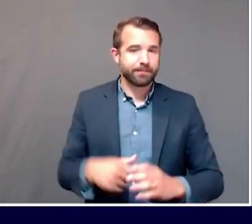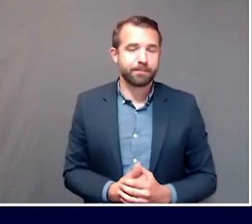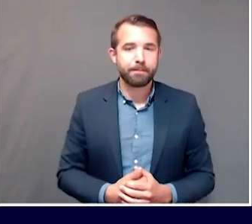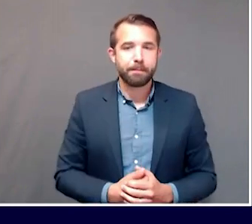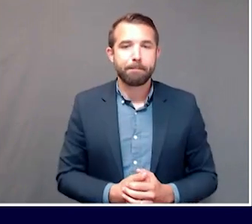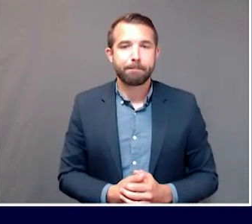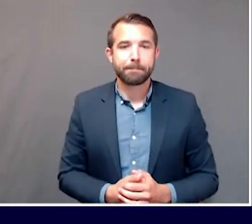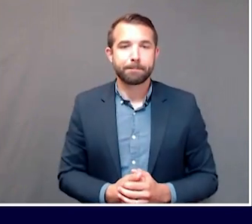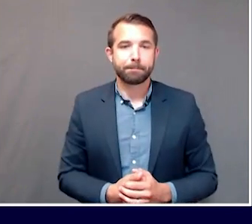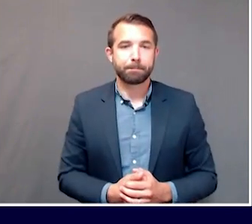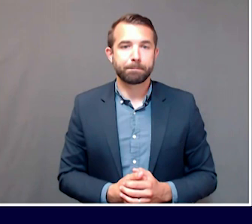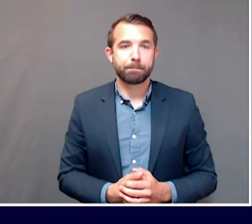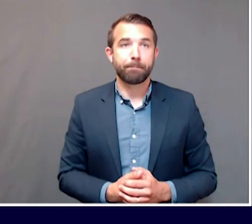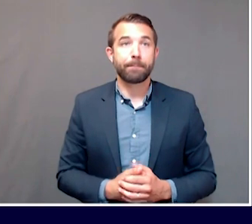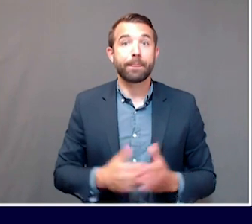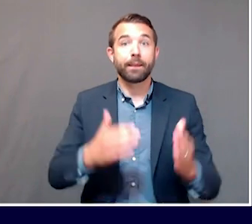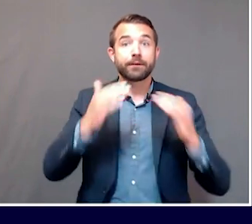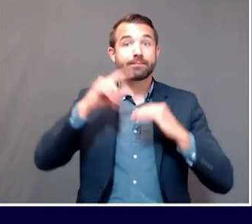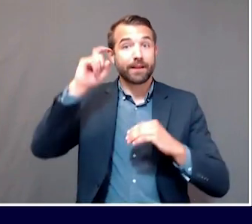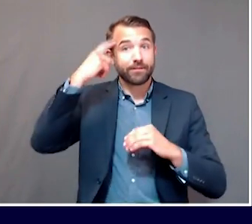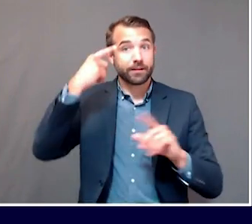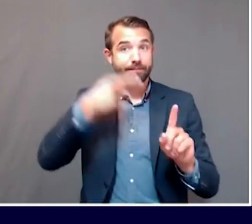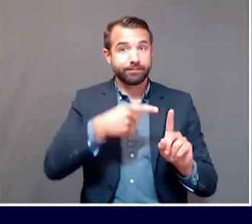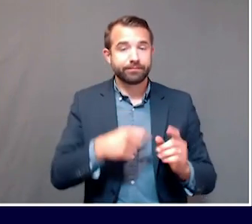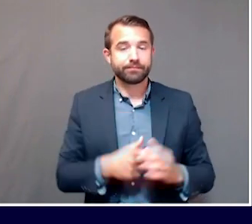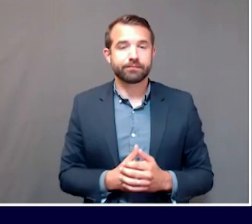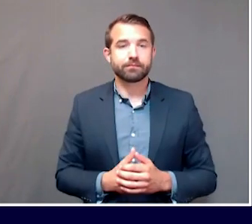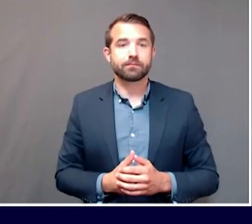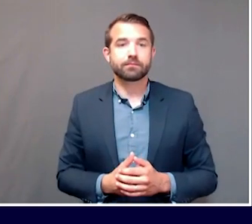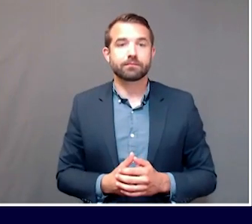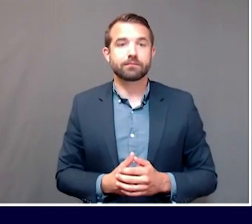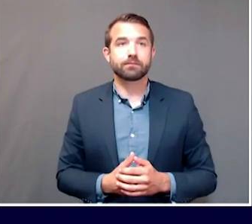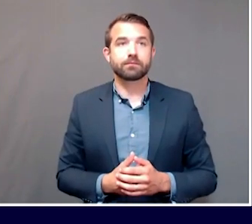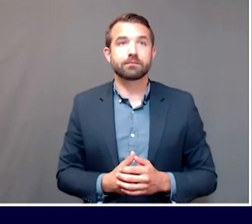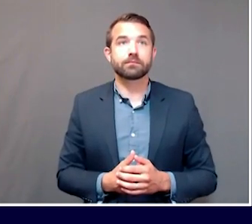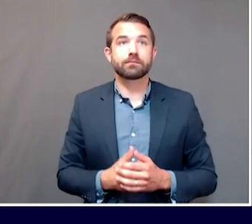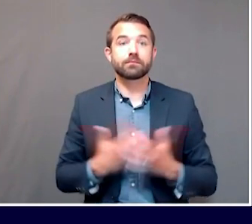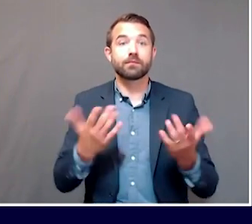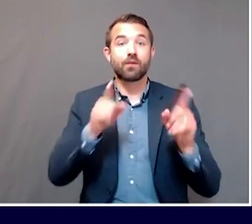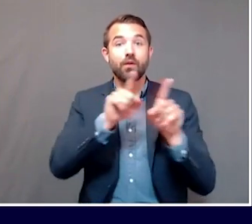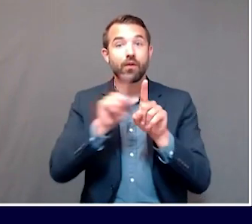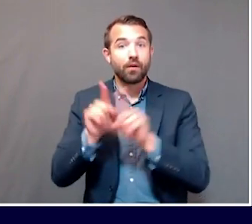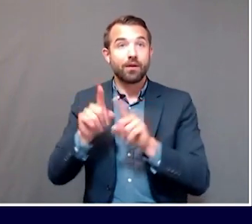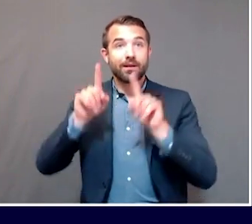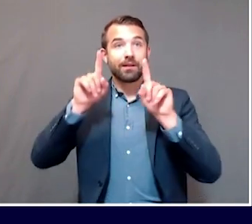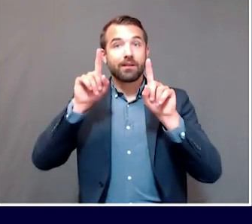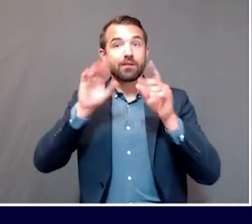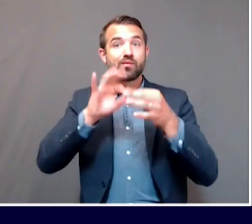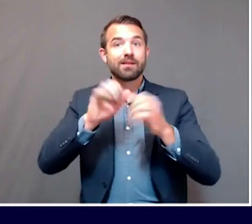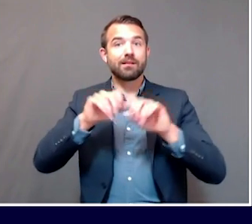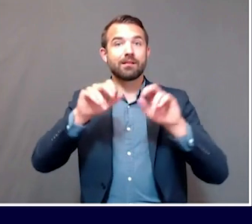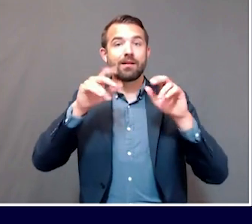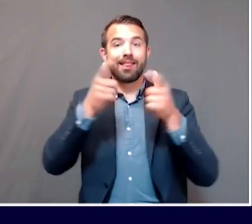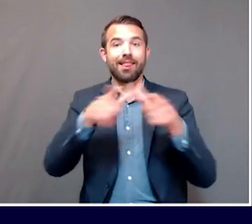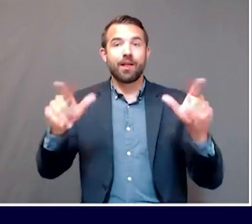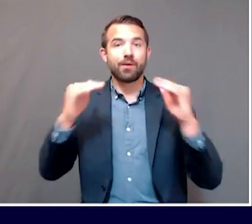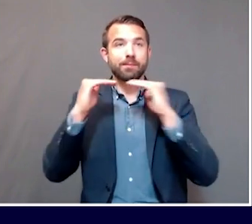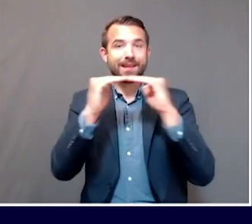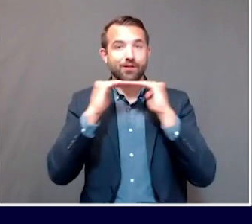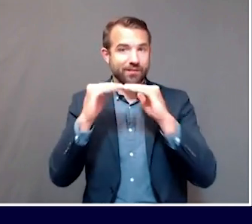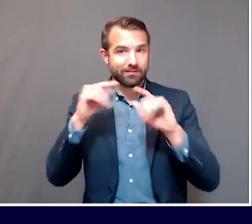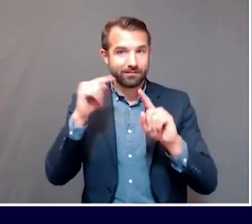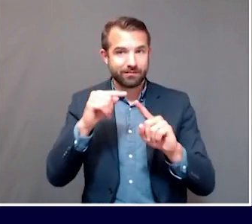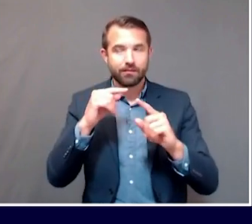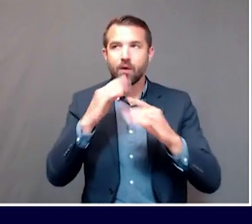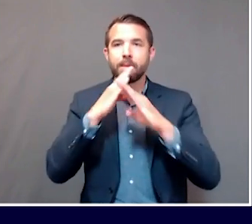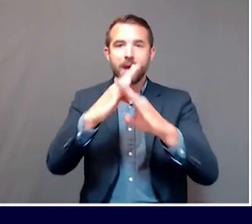Yeah, so for instance, we're trying to address any language barrier issues through outreach through the CAP agencies, through Catholic